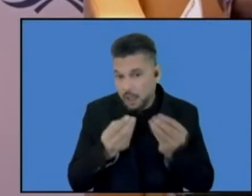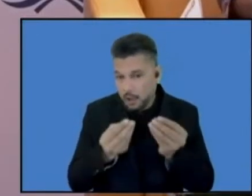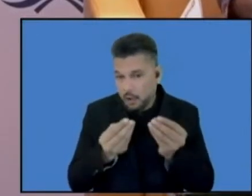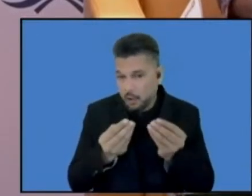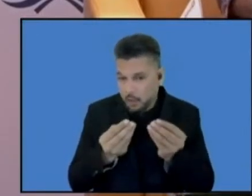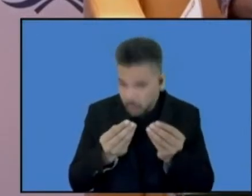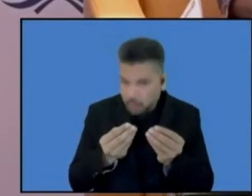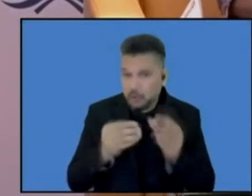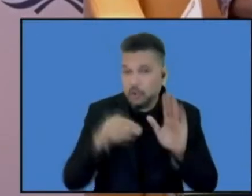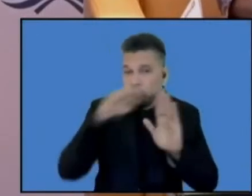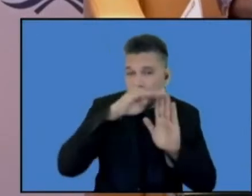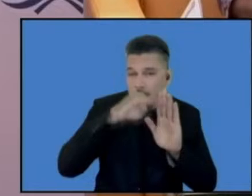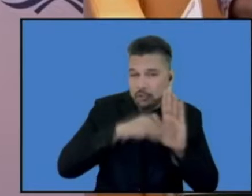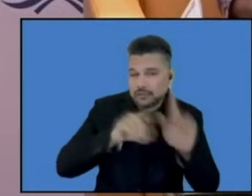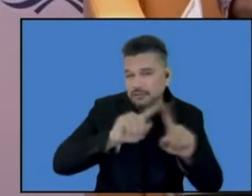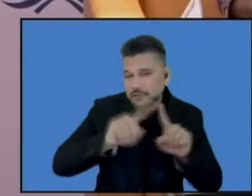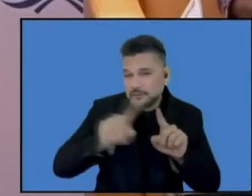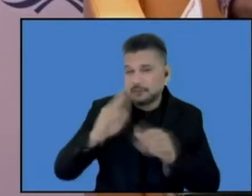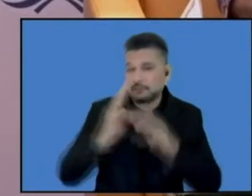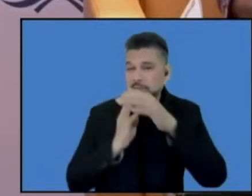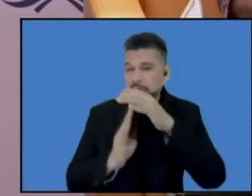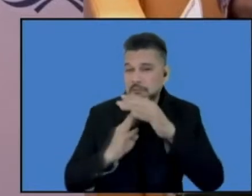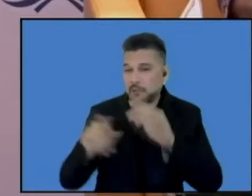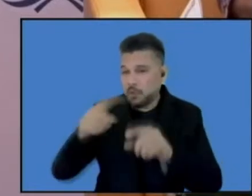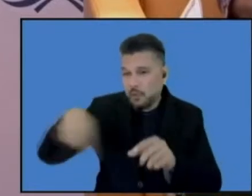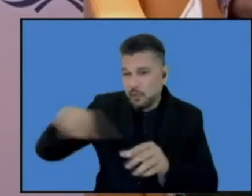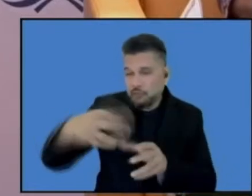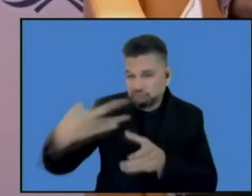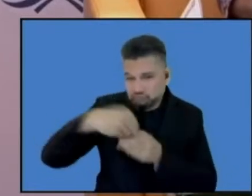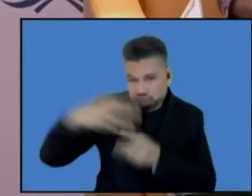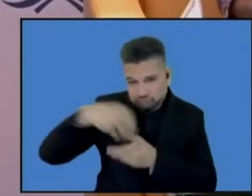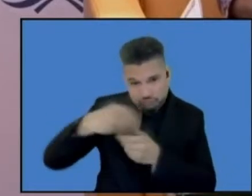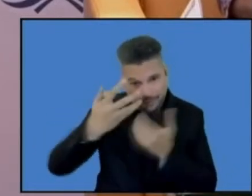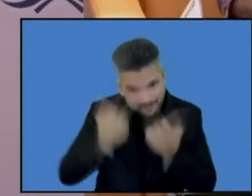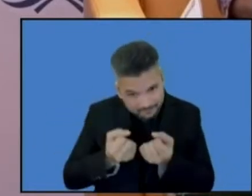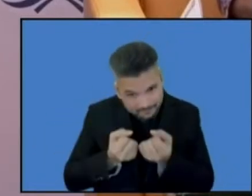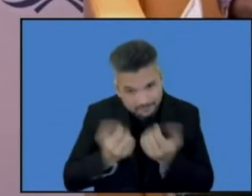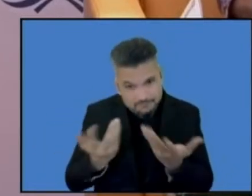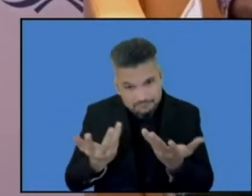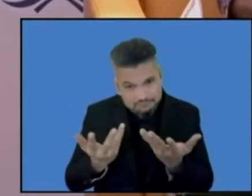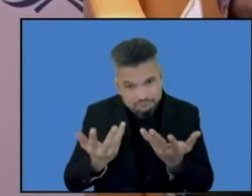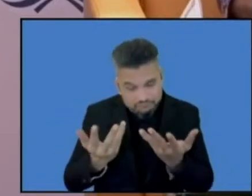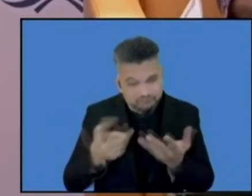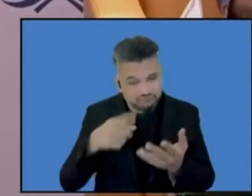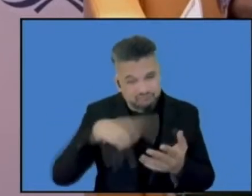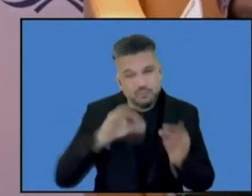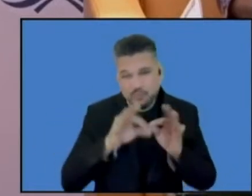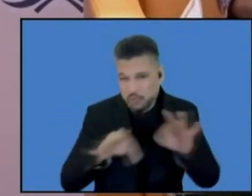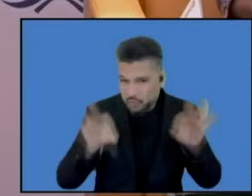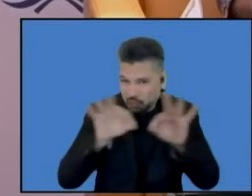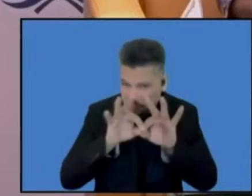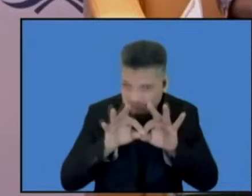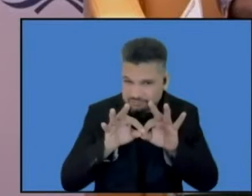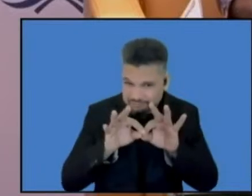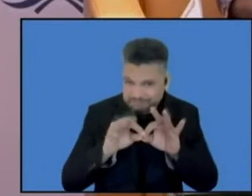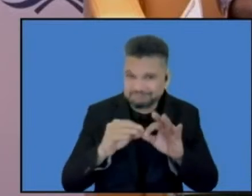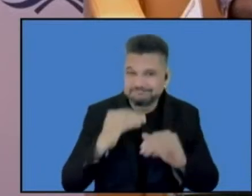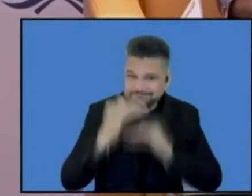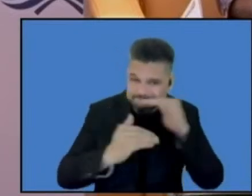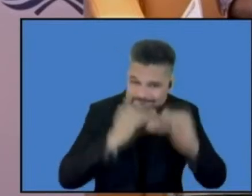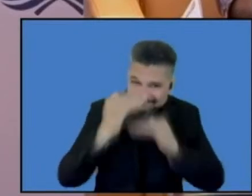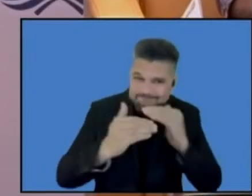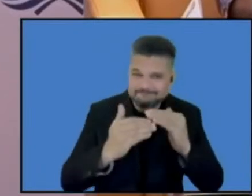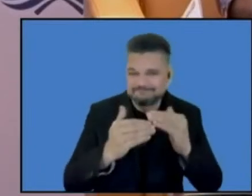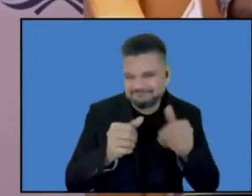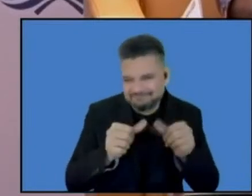social protection systems as crucial for integration and development. Thirdly, affordable and reliable channels for